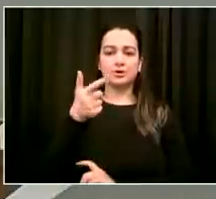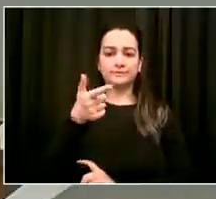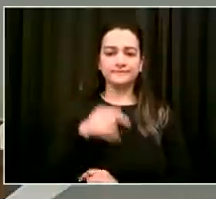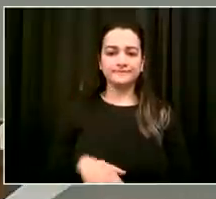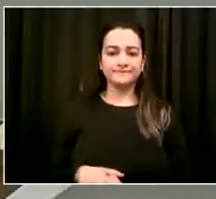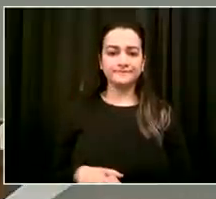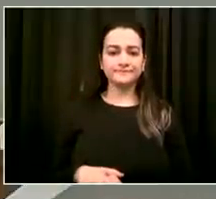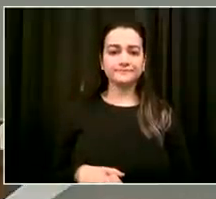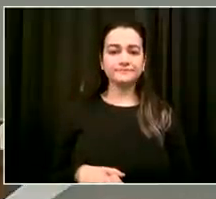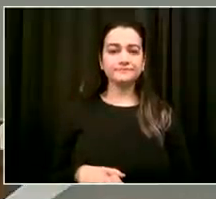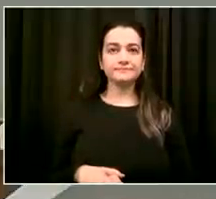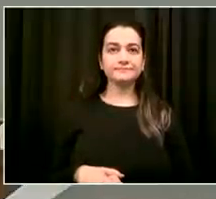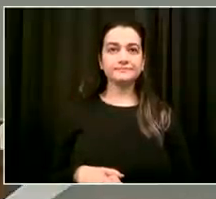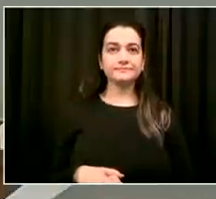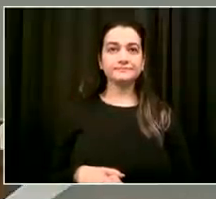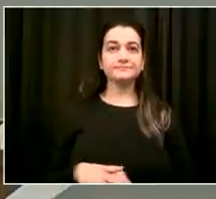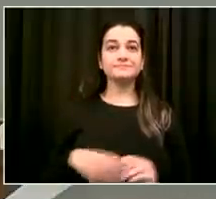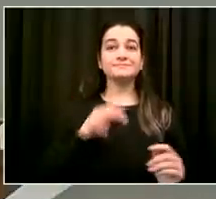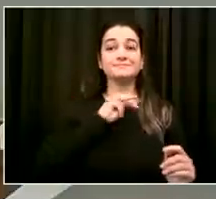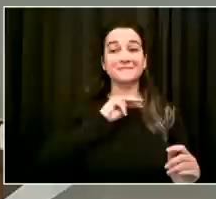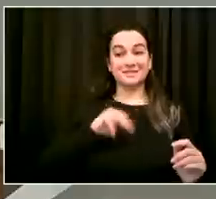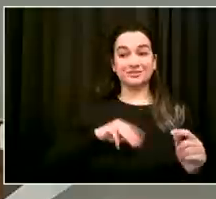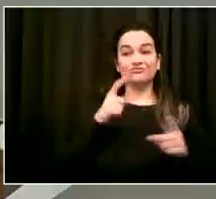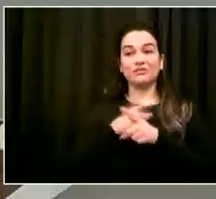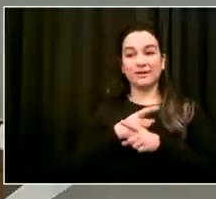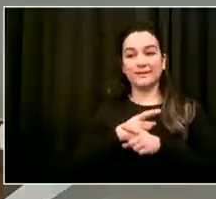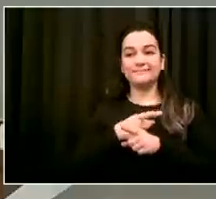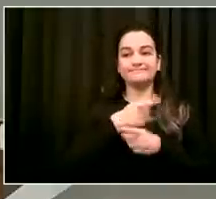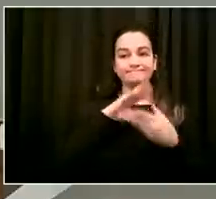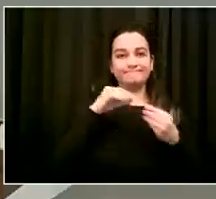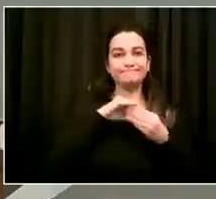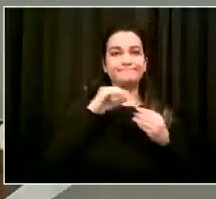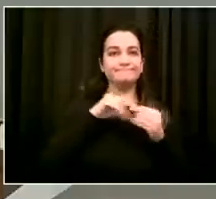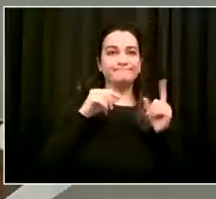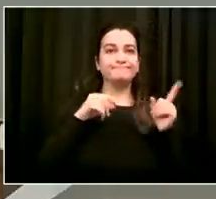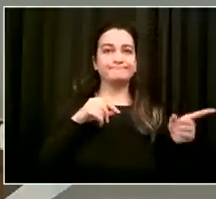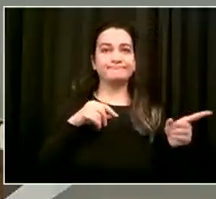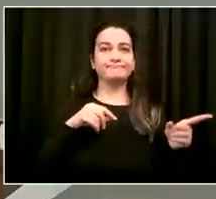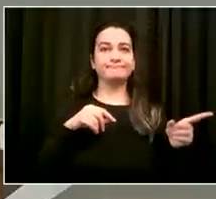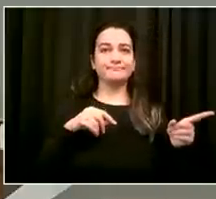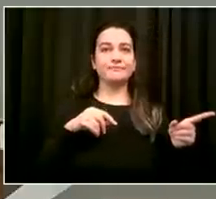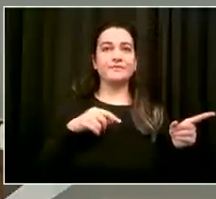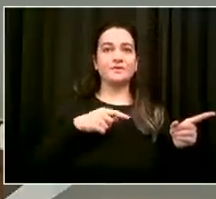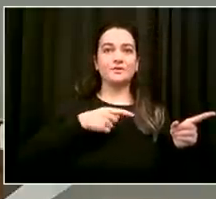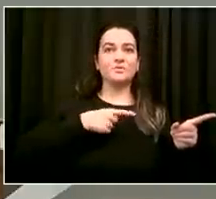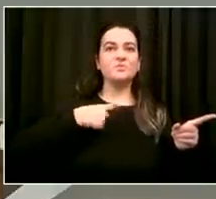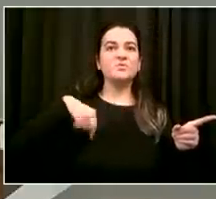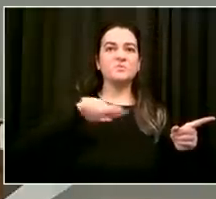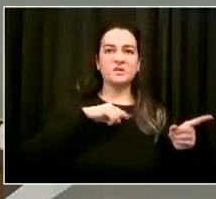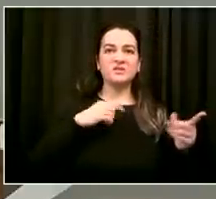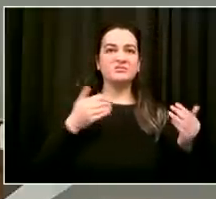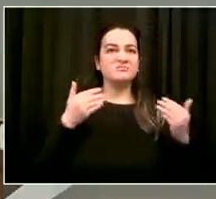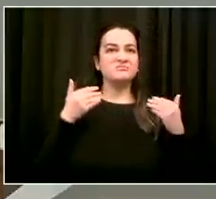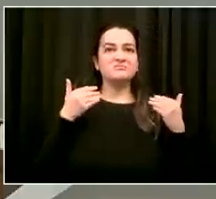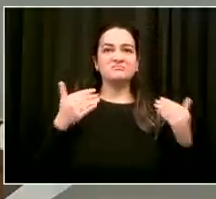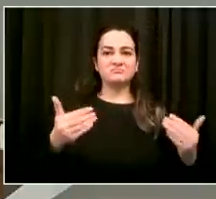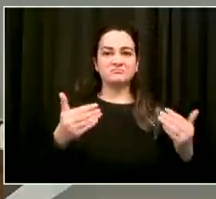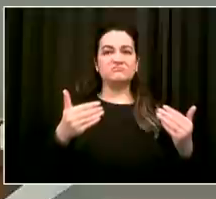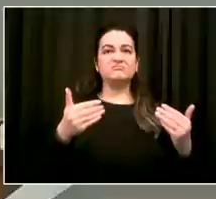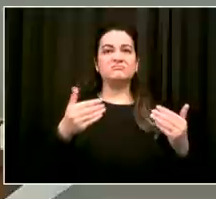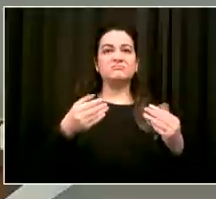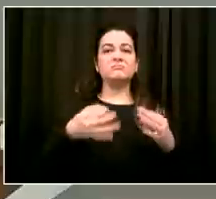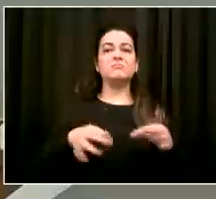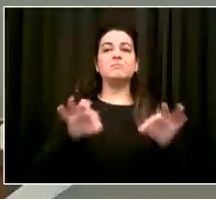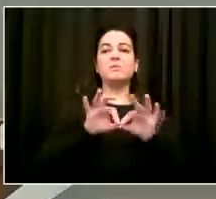are scheduling appointments for the second dose for anybody getting the first dose. So what happens is you come in, you register, and we actually make